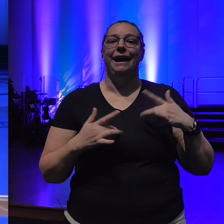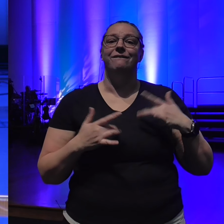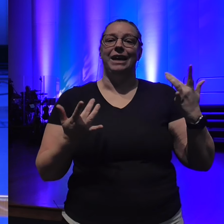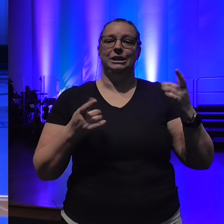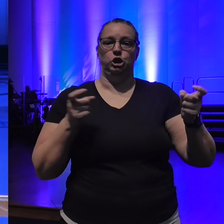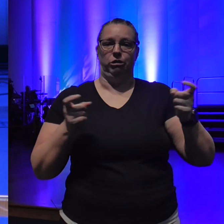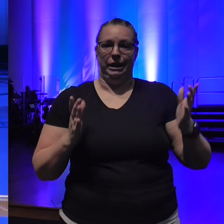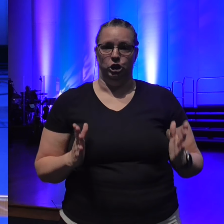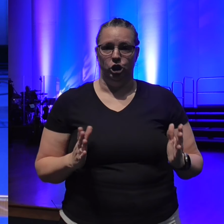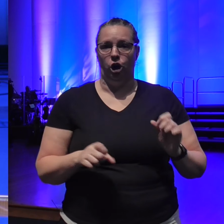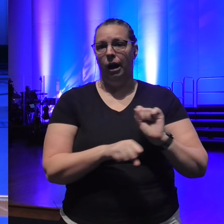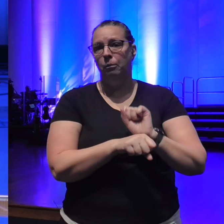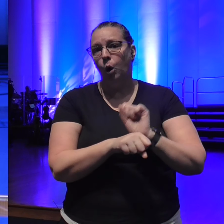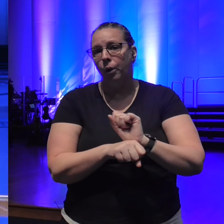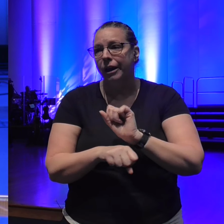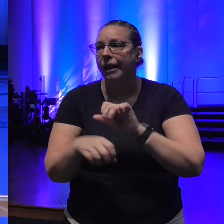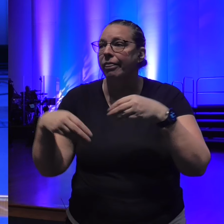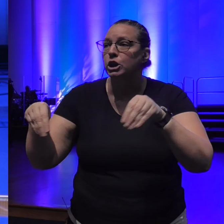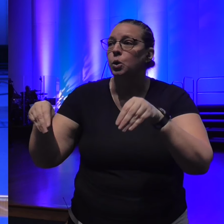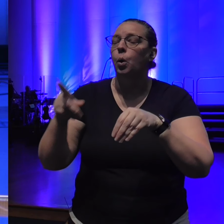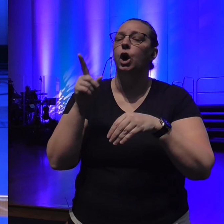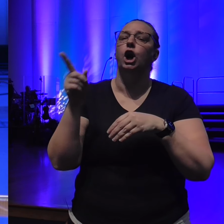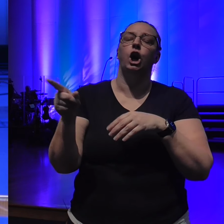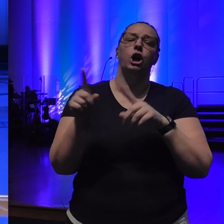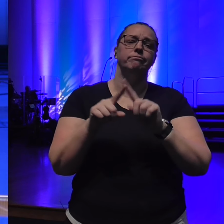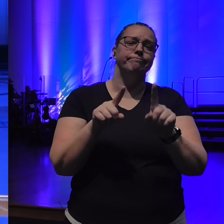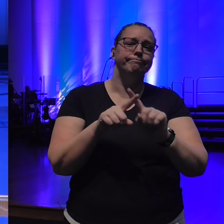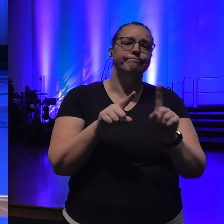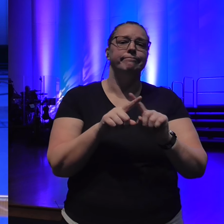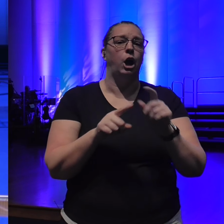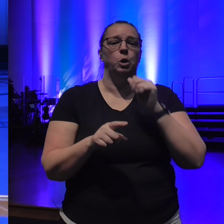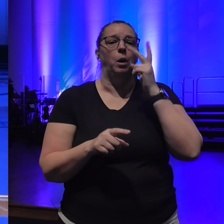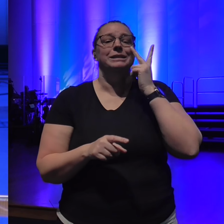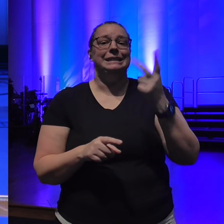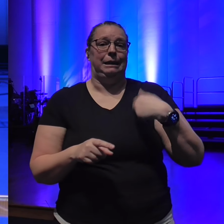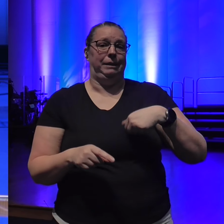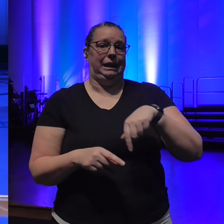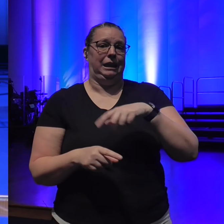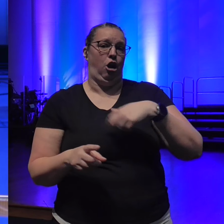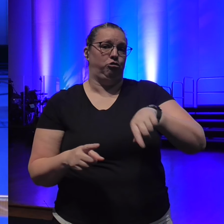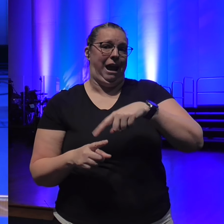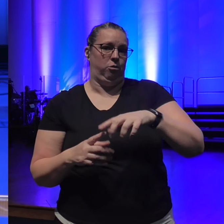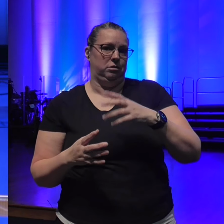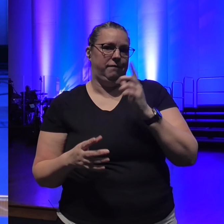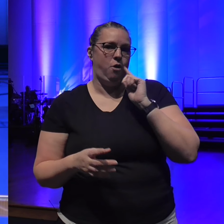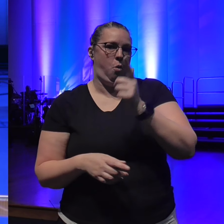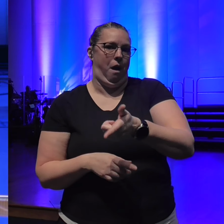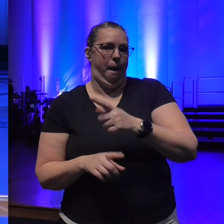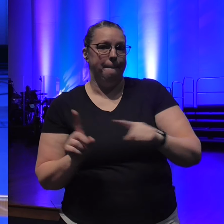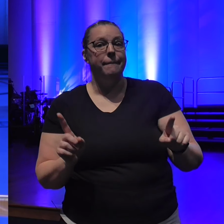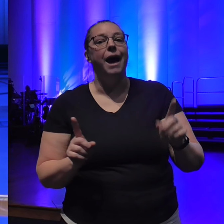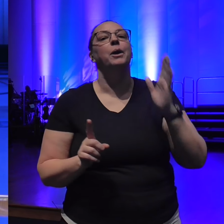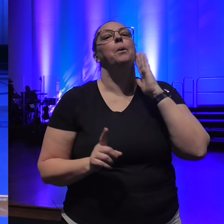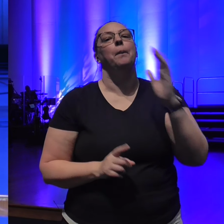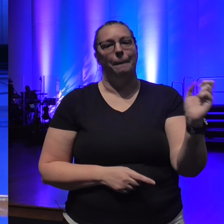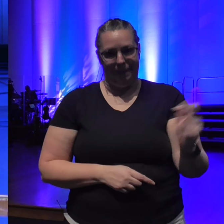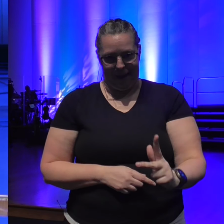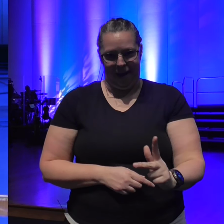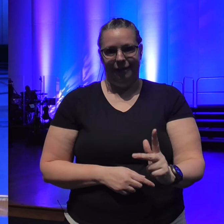director, working in the store. And you won't see me around for a while, but I will be